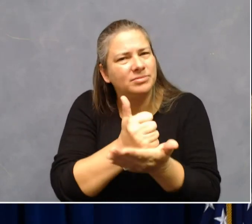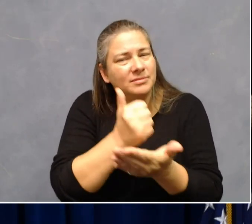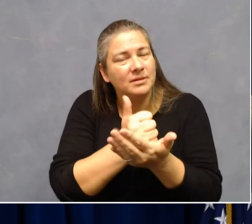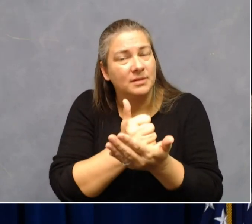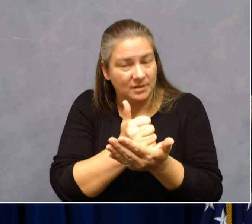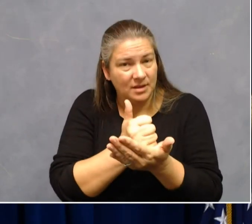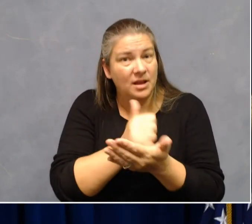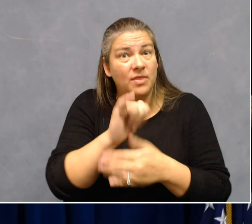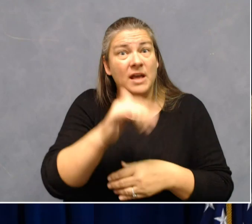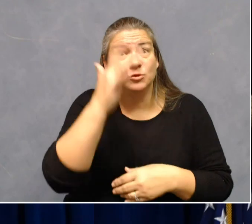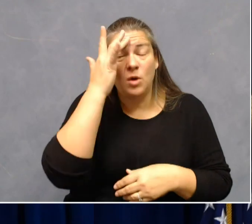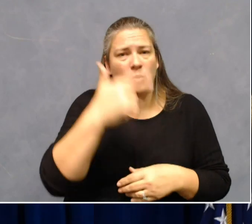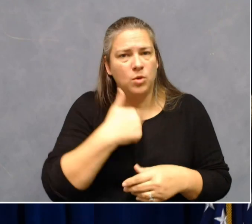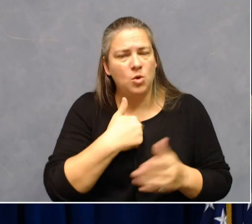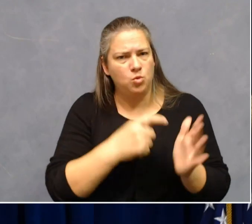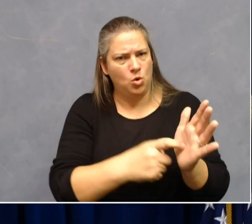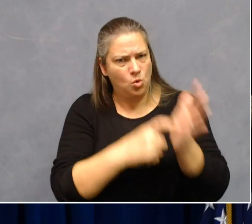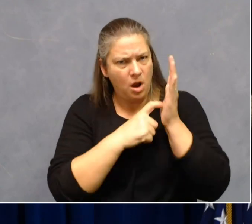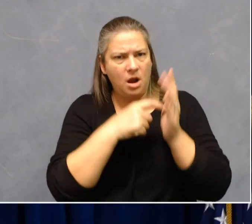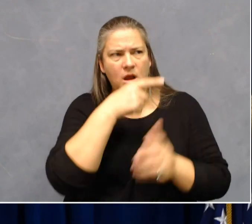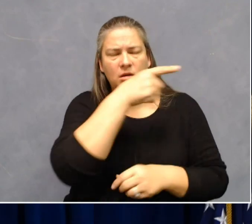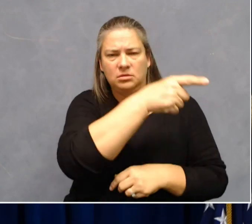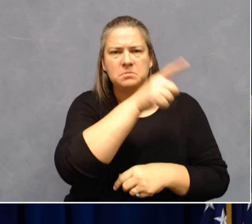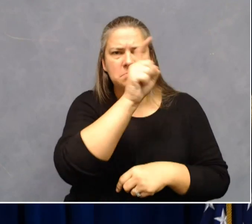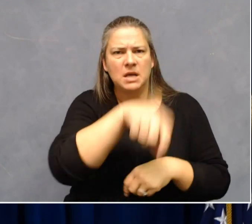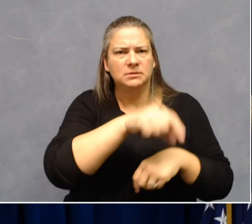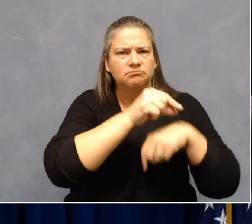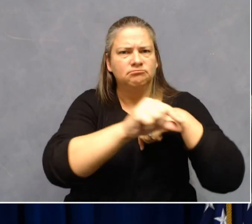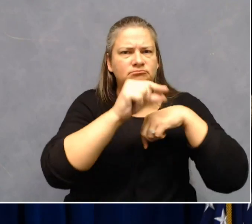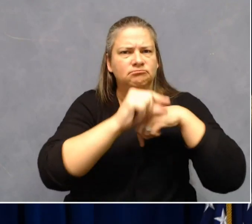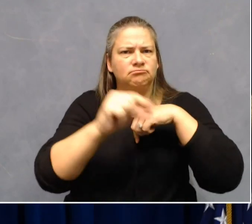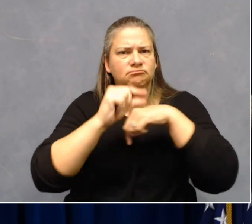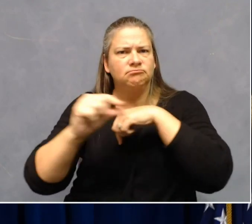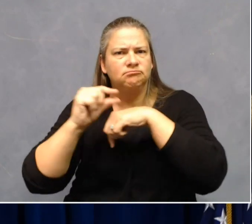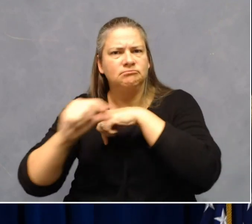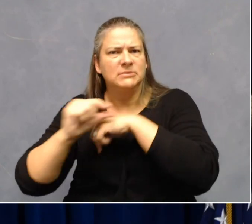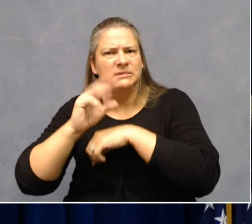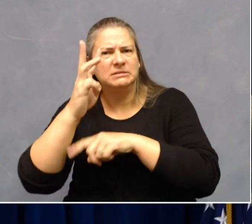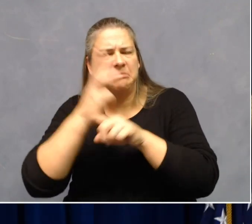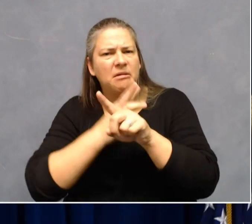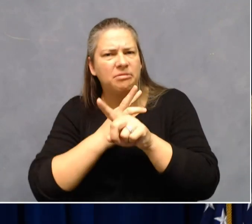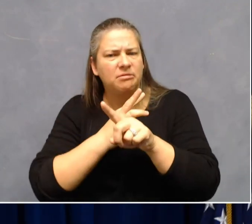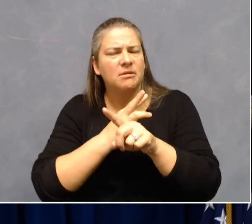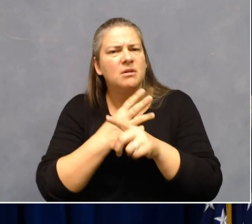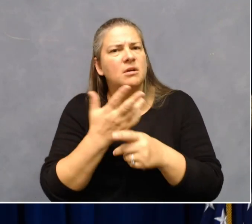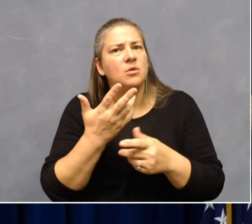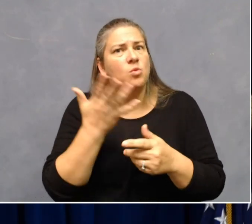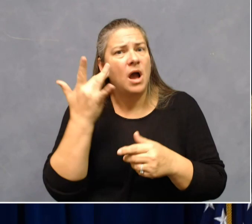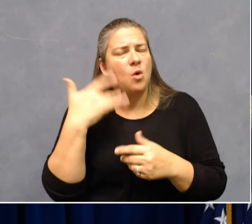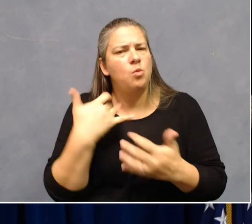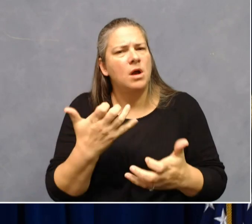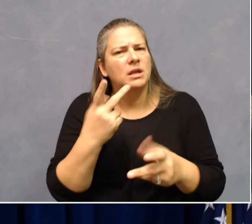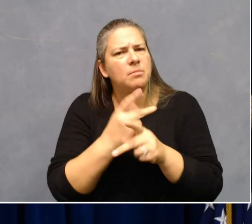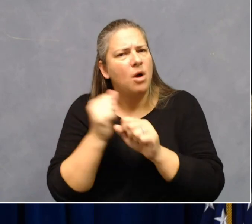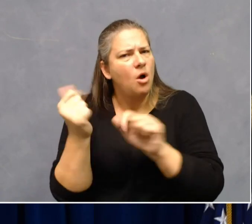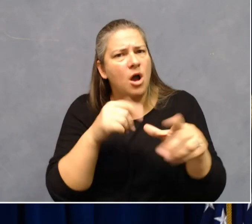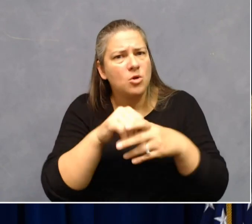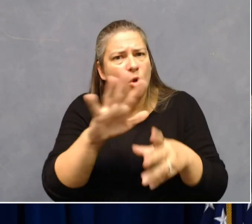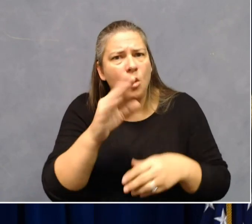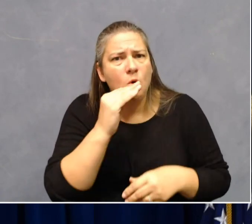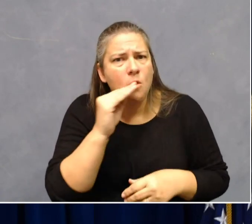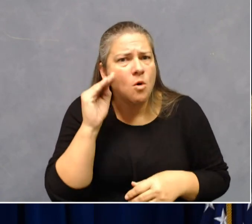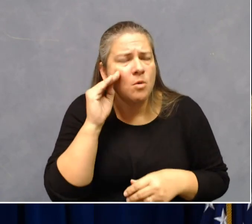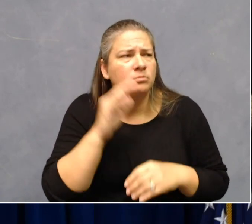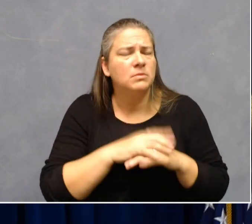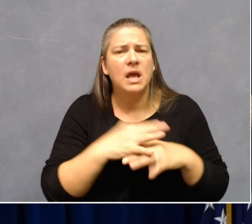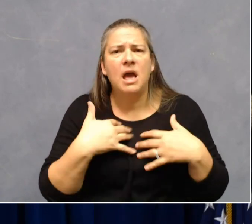long, drawn out payment plan to try to keep everybody in their home and healthy. At the same